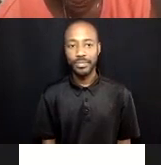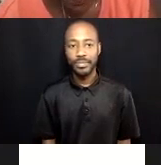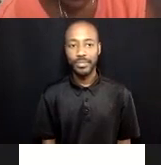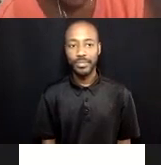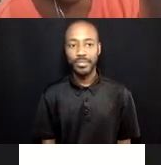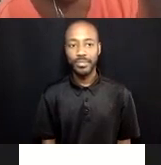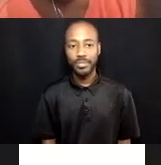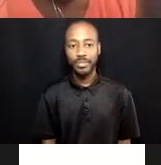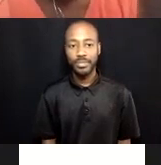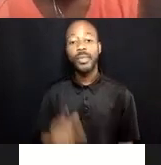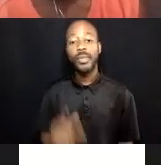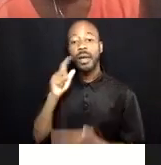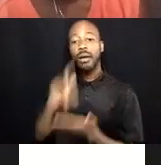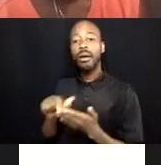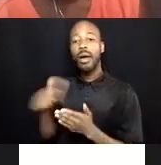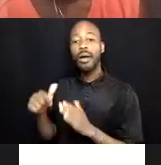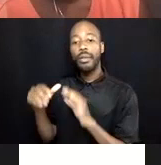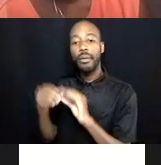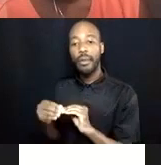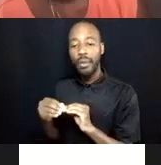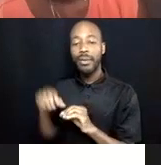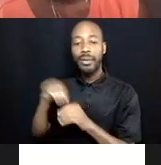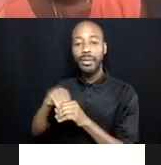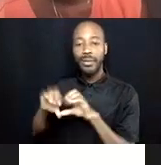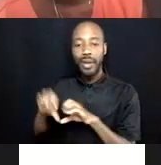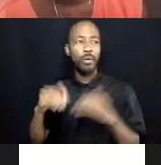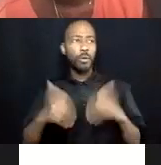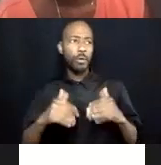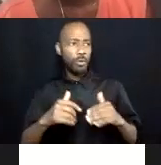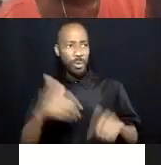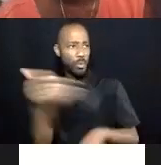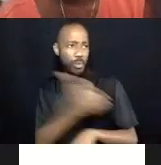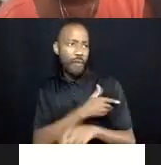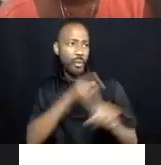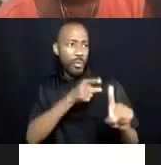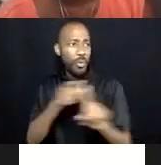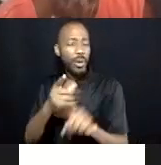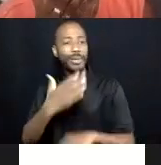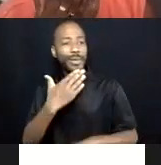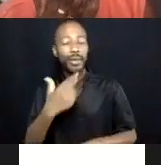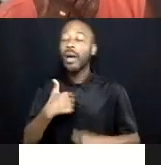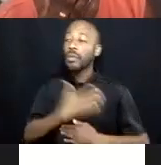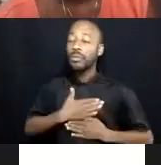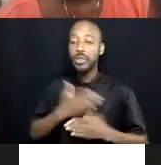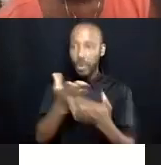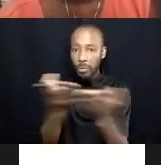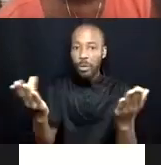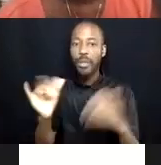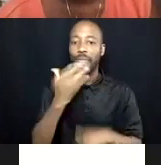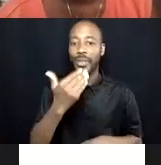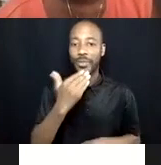In the chat, they respond in powerful points. Thank you. I appreciate y'all. Thank you. And we got the